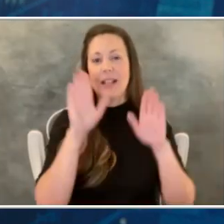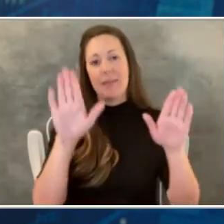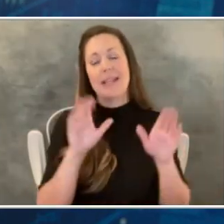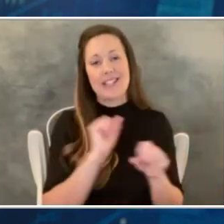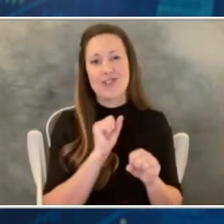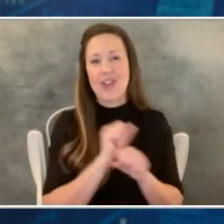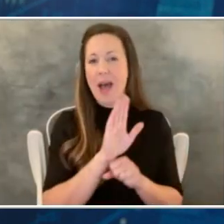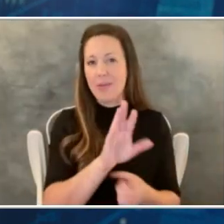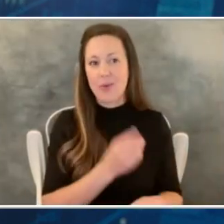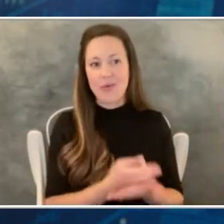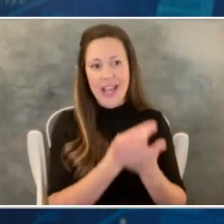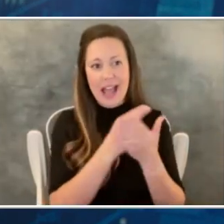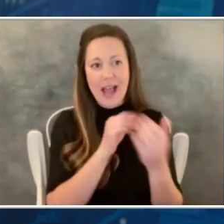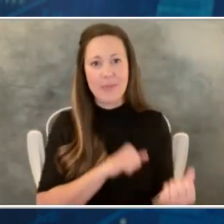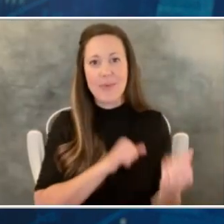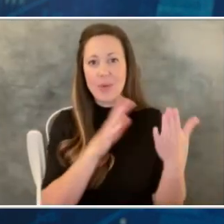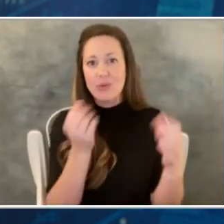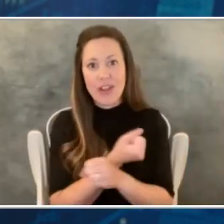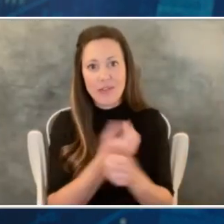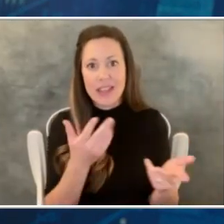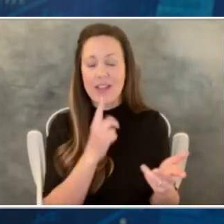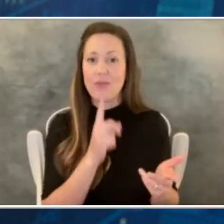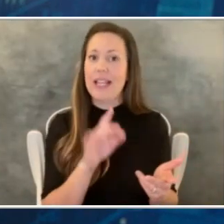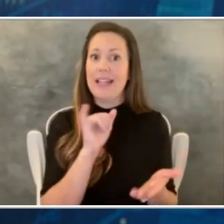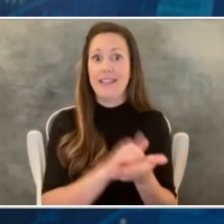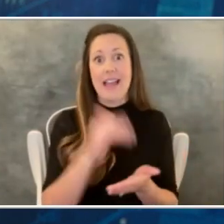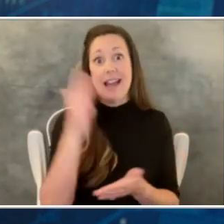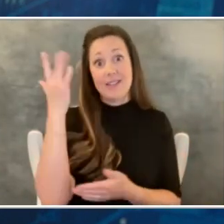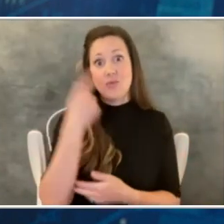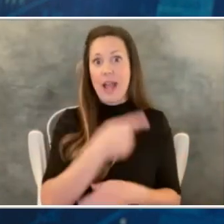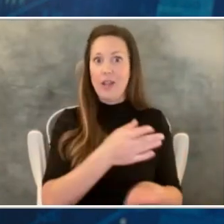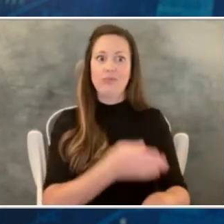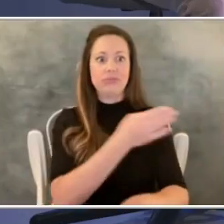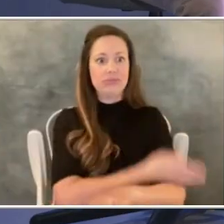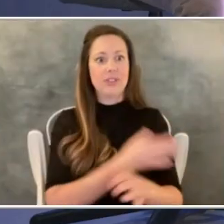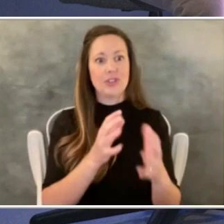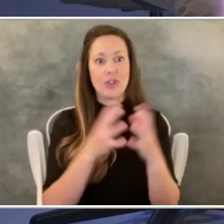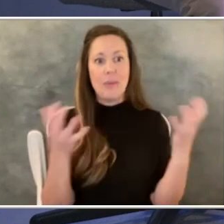everything from beginning to end is why you're where you're at now. And so kudos